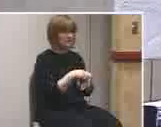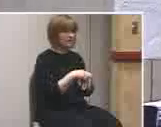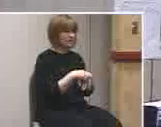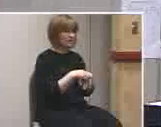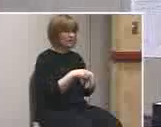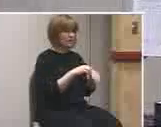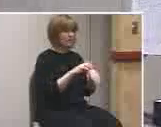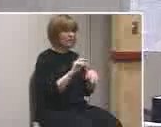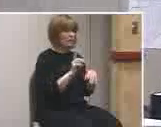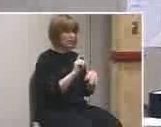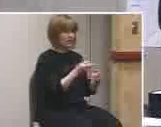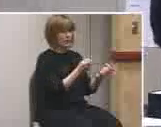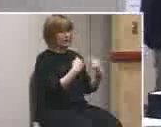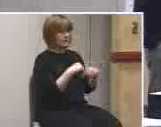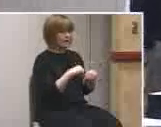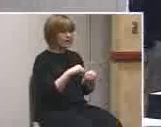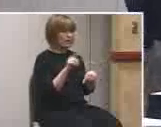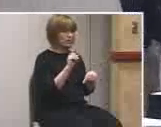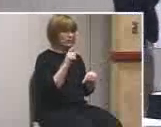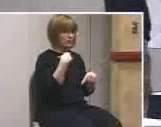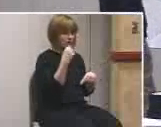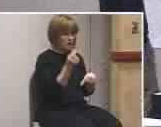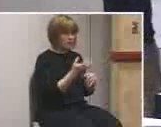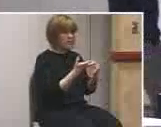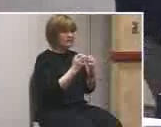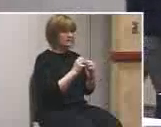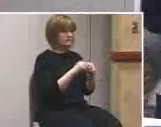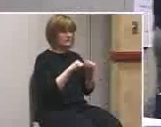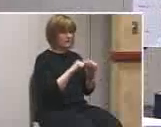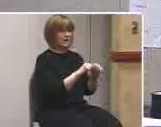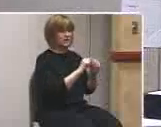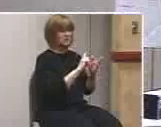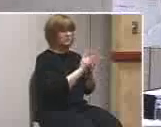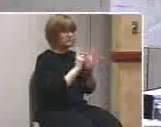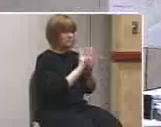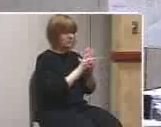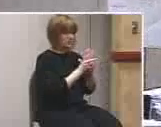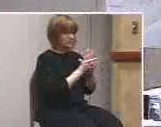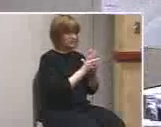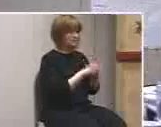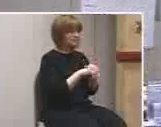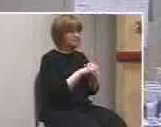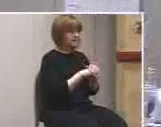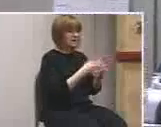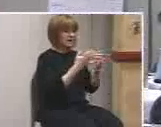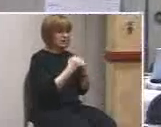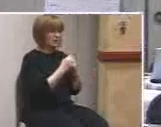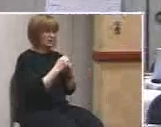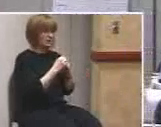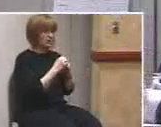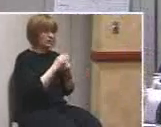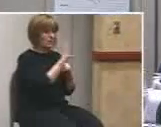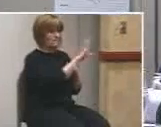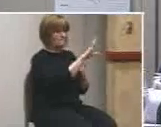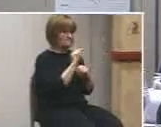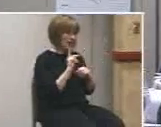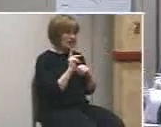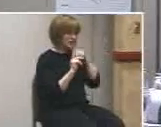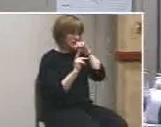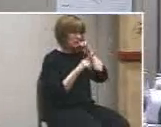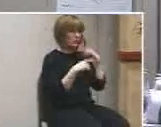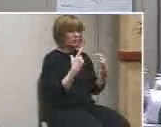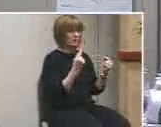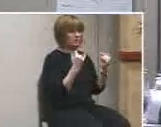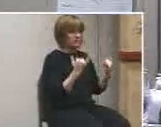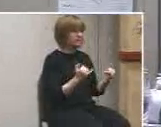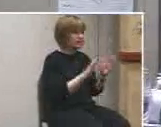this. So I just want to spend just a couple minutes going back through. I want to keep hitting back on the fact that what we're doing now